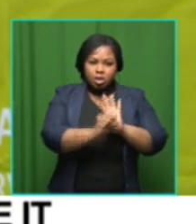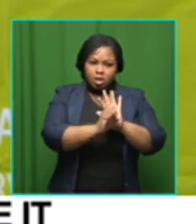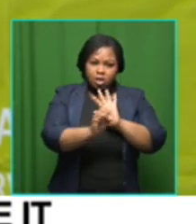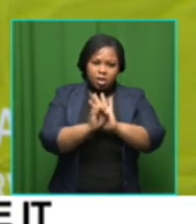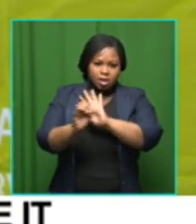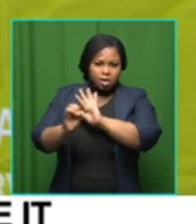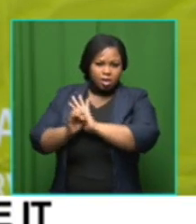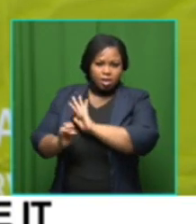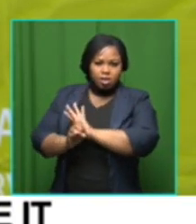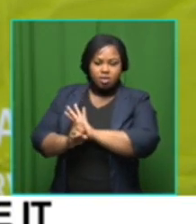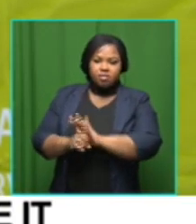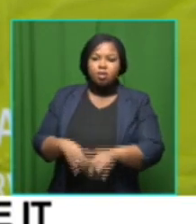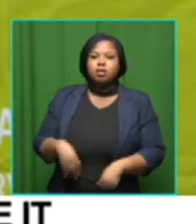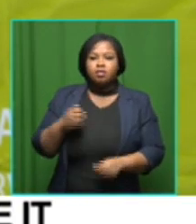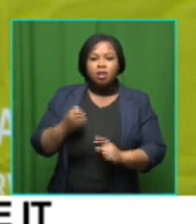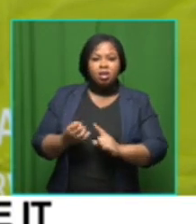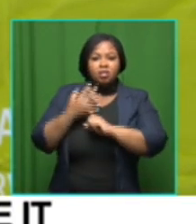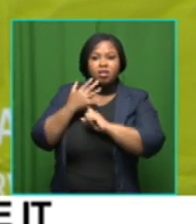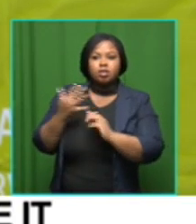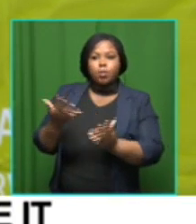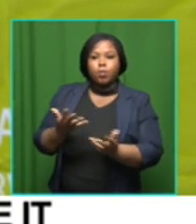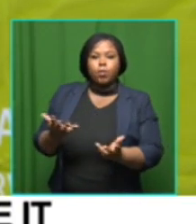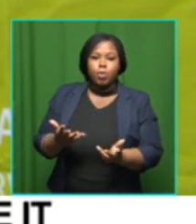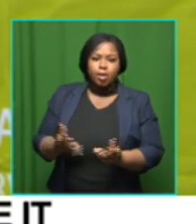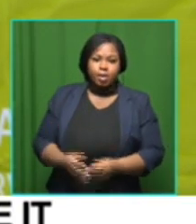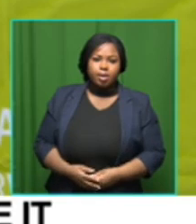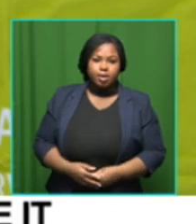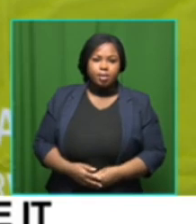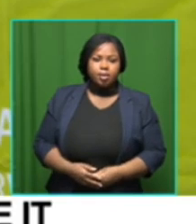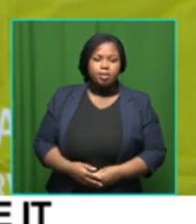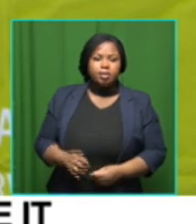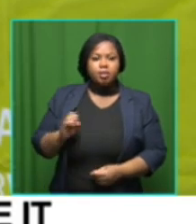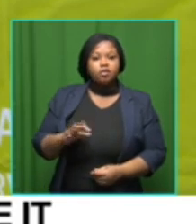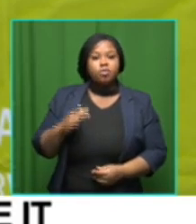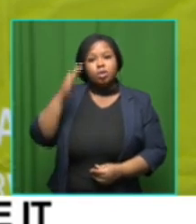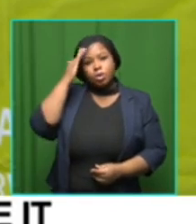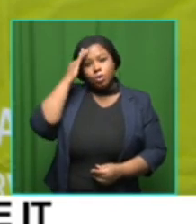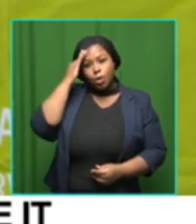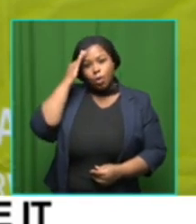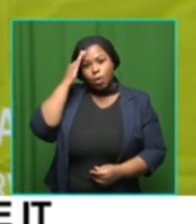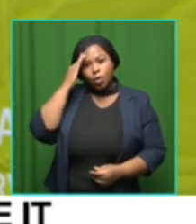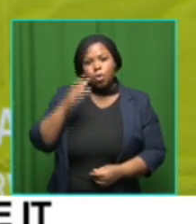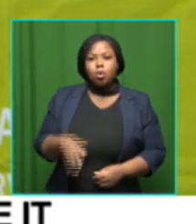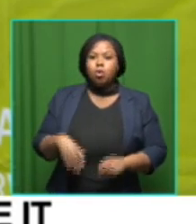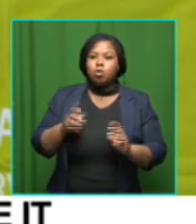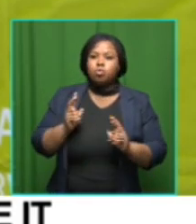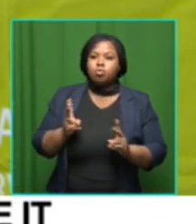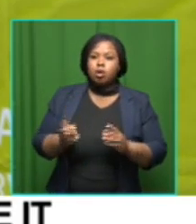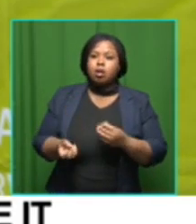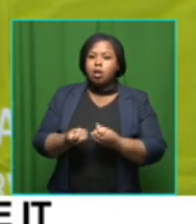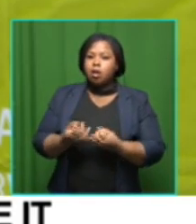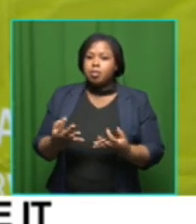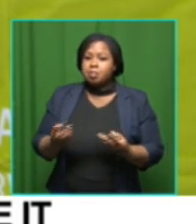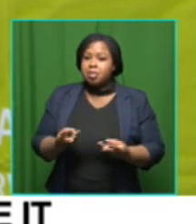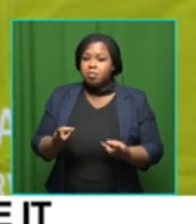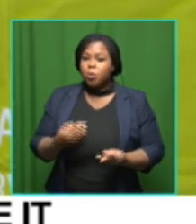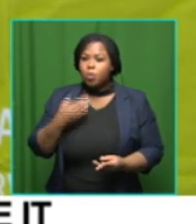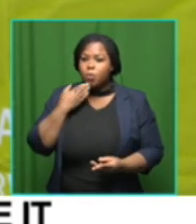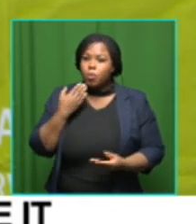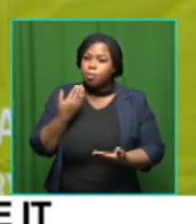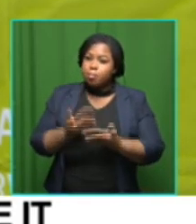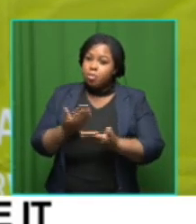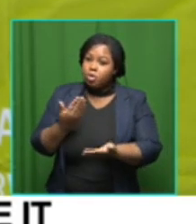identify where the real infection is. When we know what is the prevalence of the infection, we know how many people are likely to be